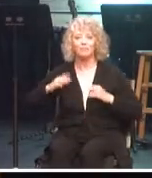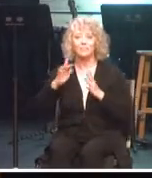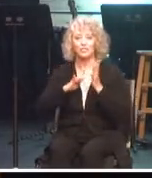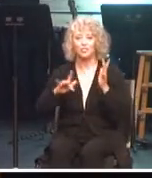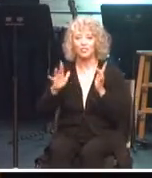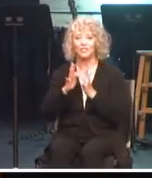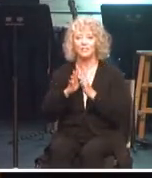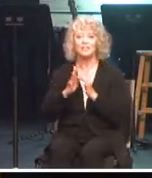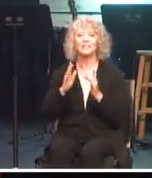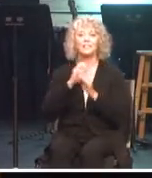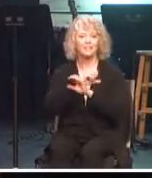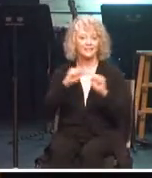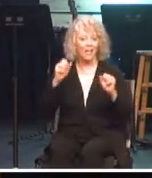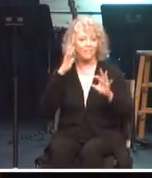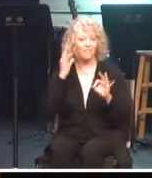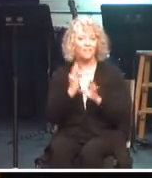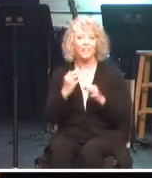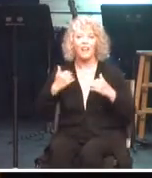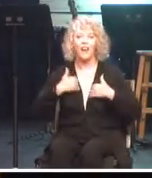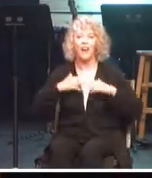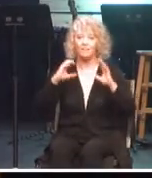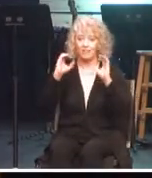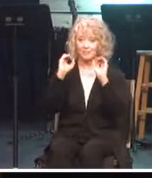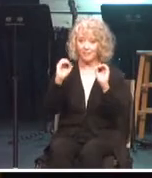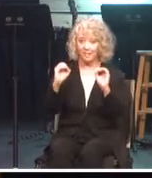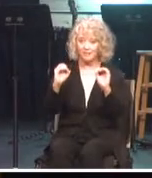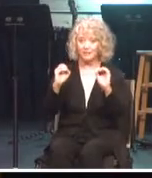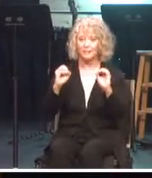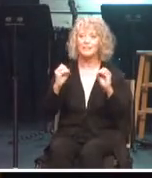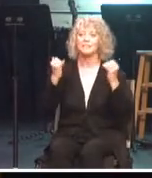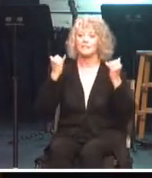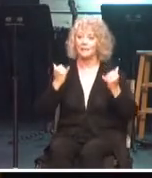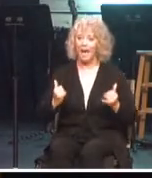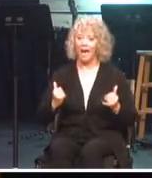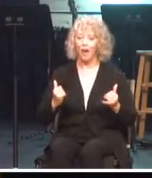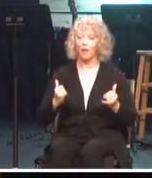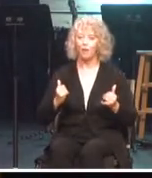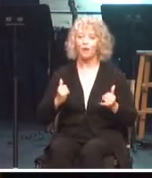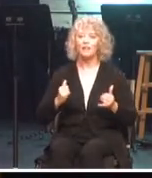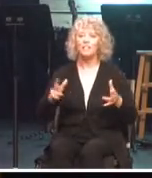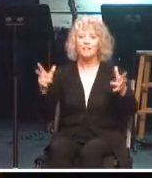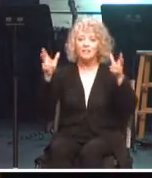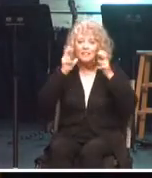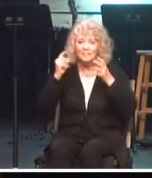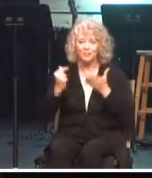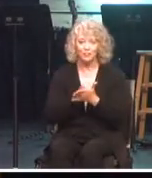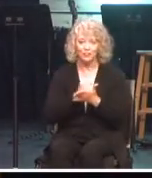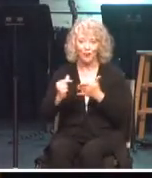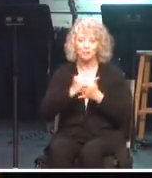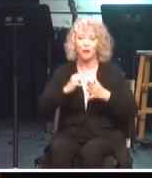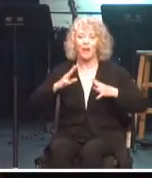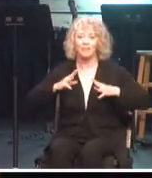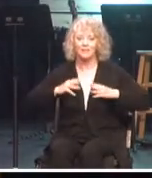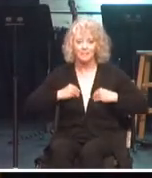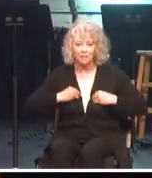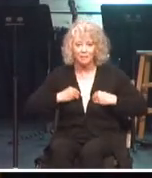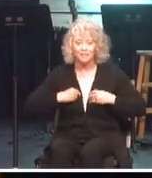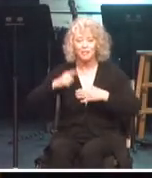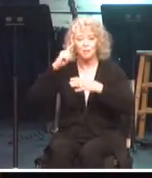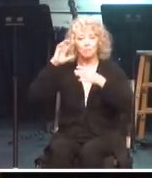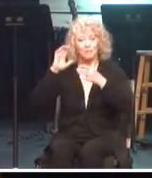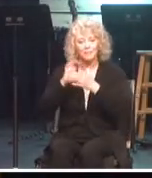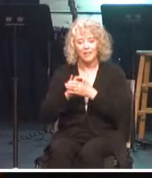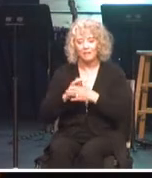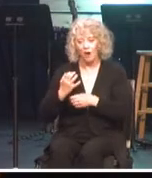faith, this is the gospel you need to embrace and believe and trust.